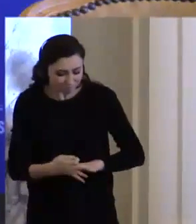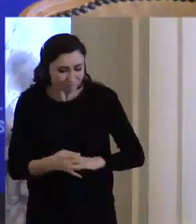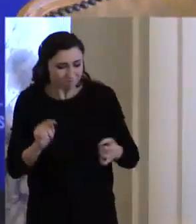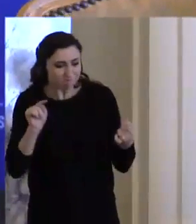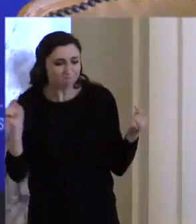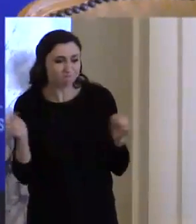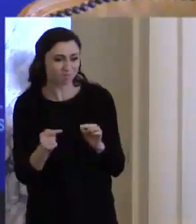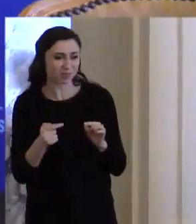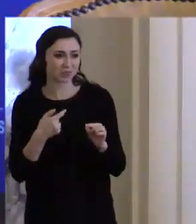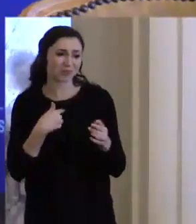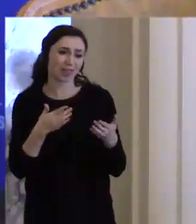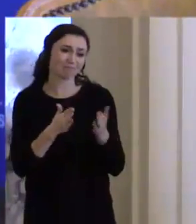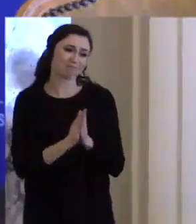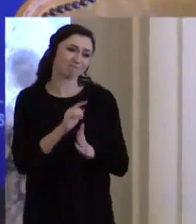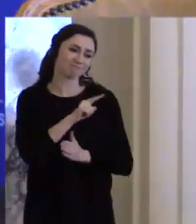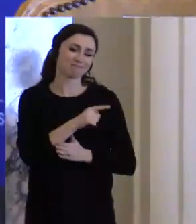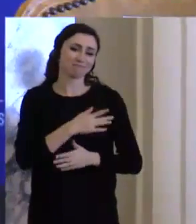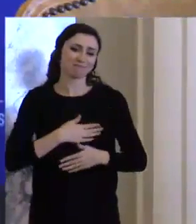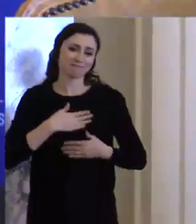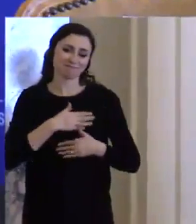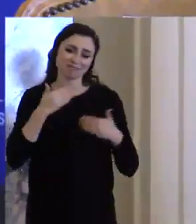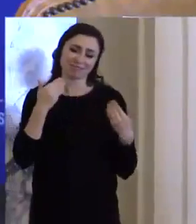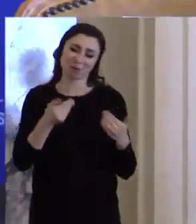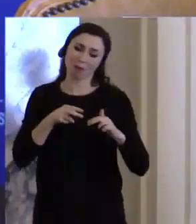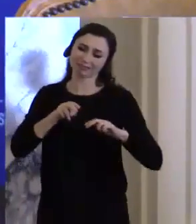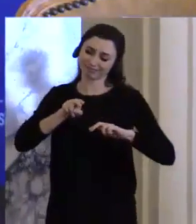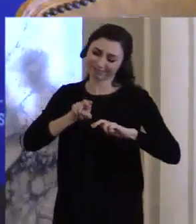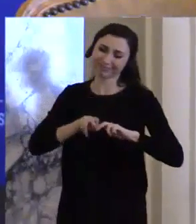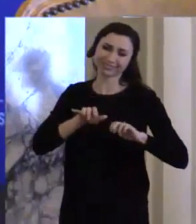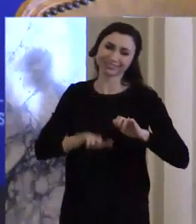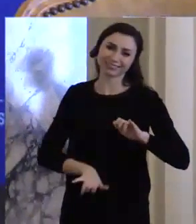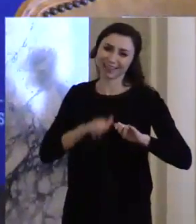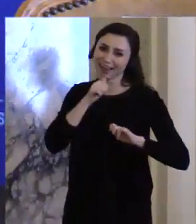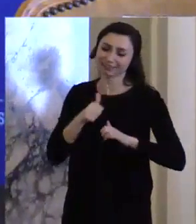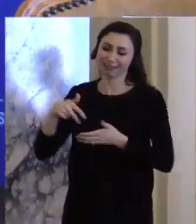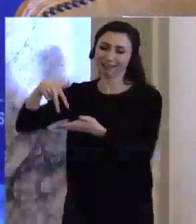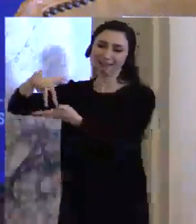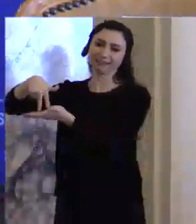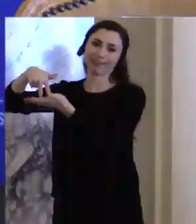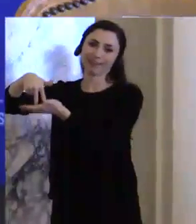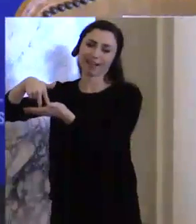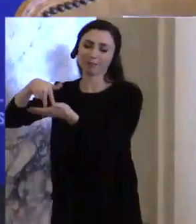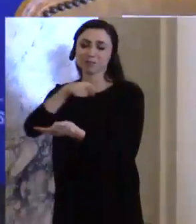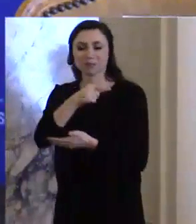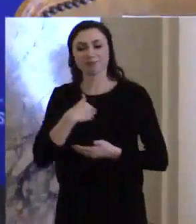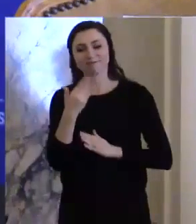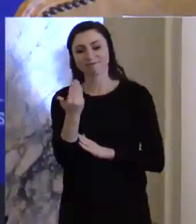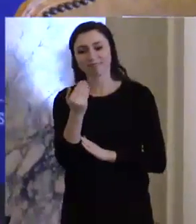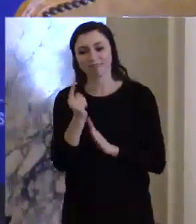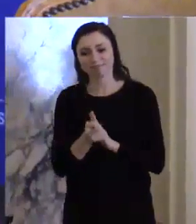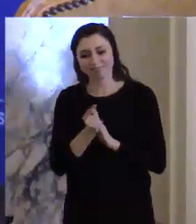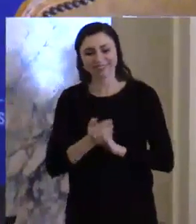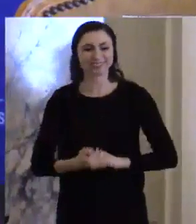I will ask you to make your presentation from the table and not the podium. You have 50 minutes, sir.